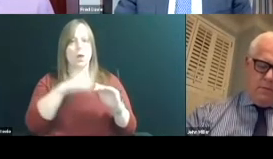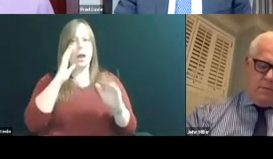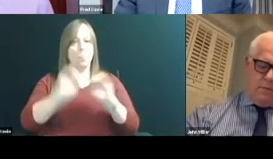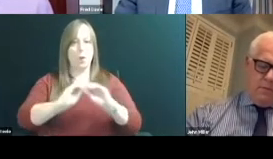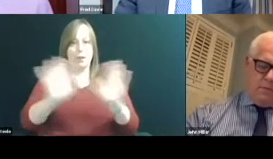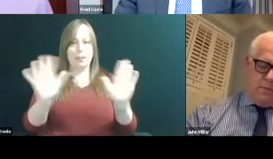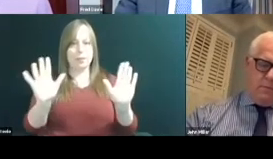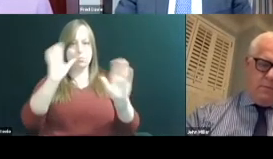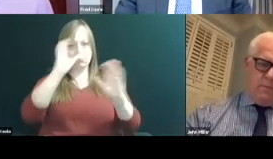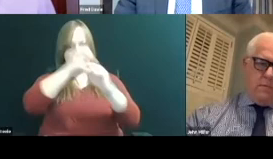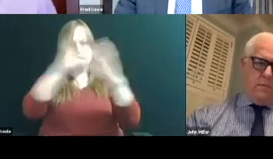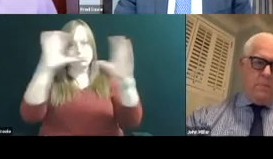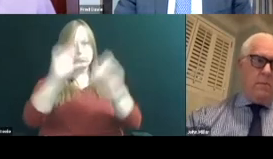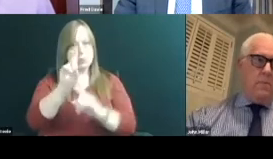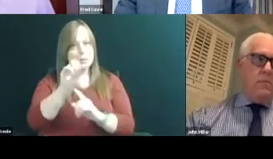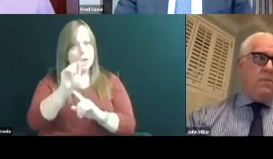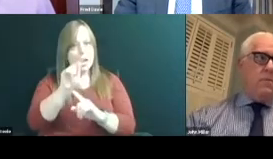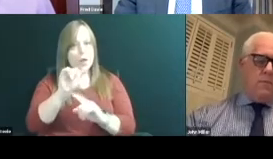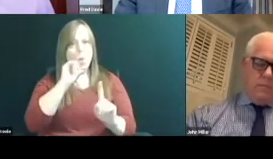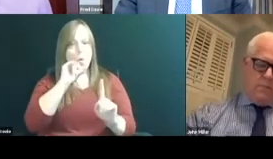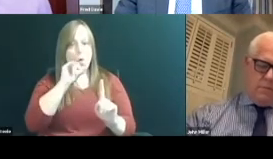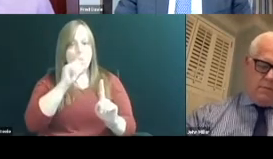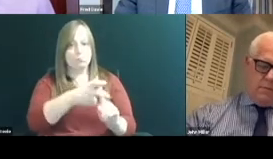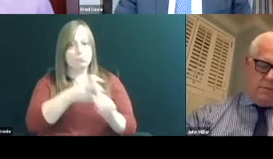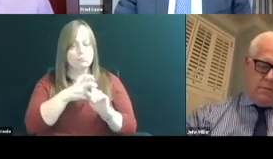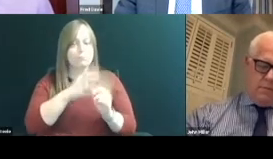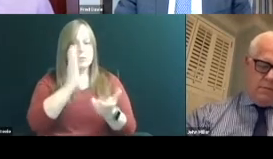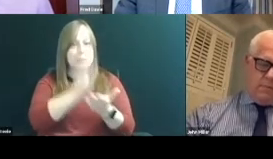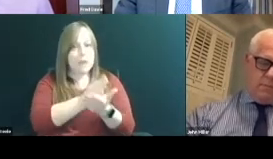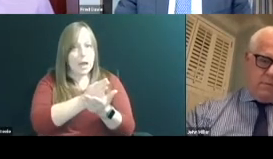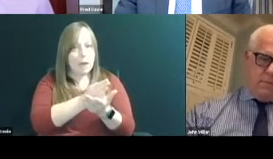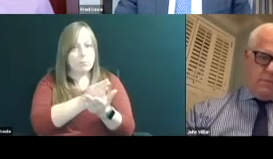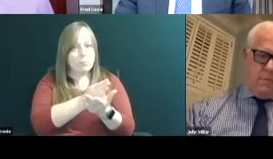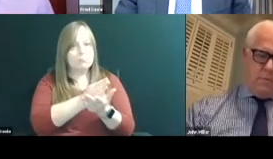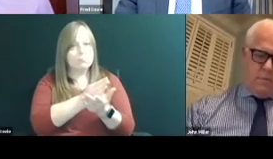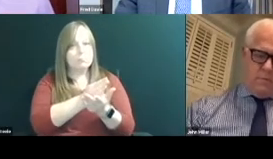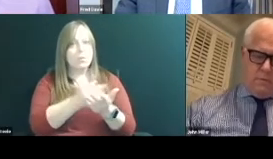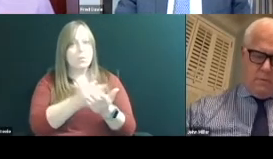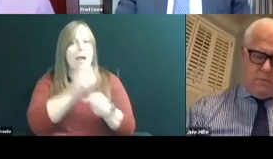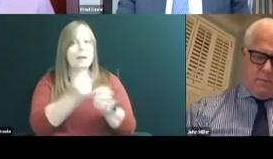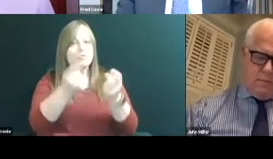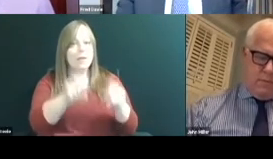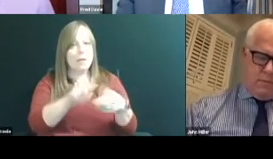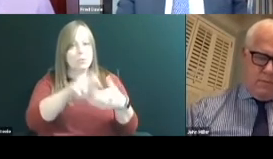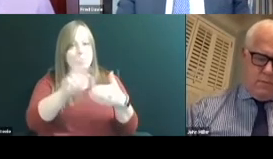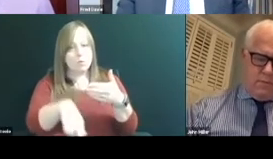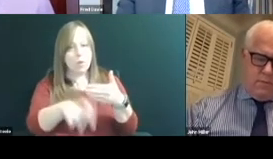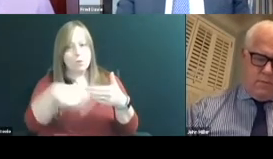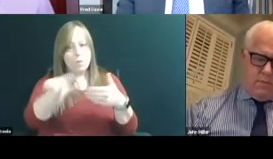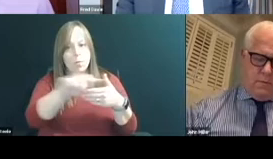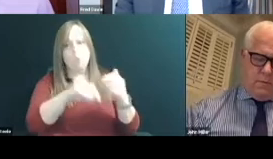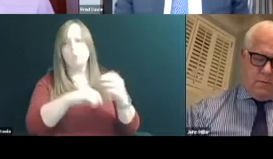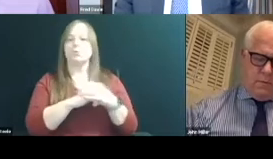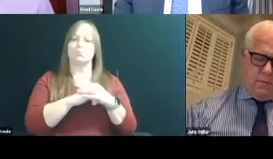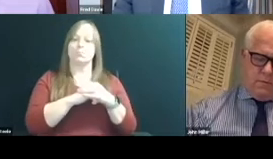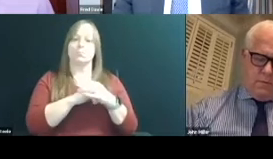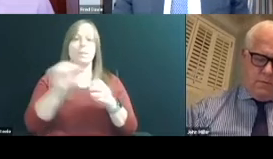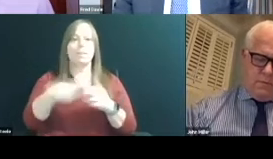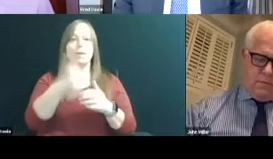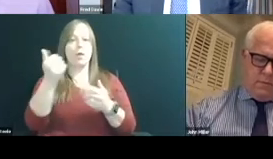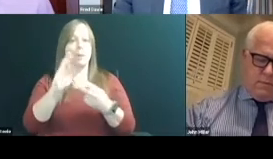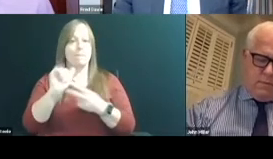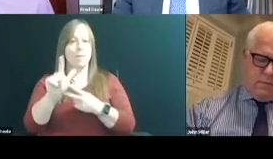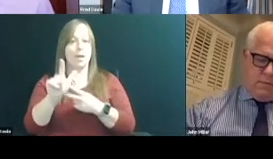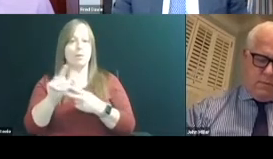clearer picture with data on who's being stopped and what actually happened as a result of these stops. The other bill,